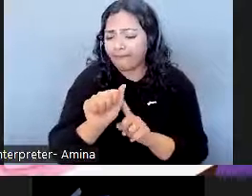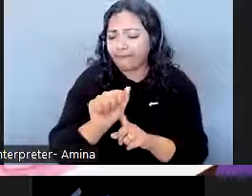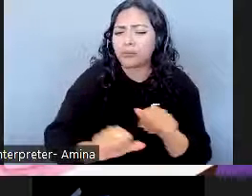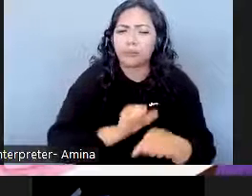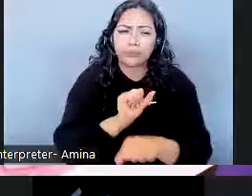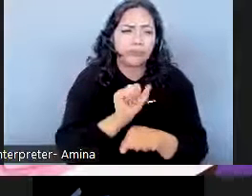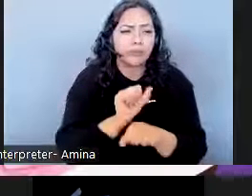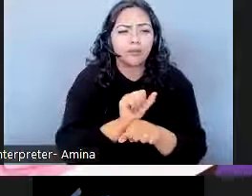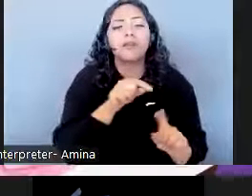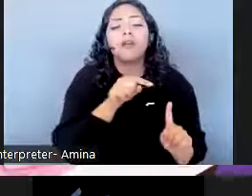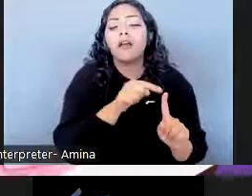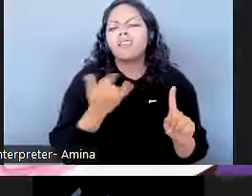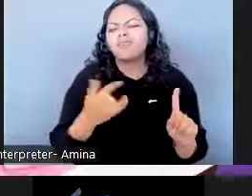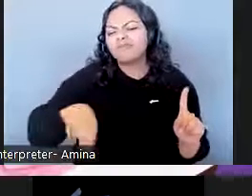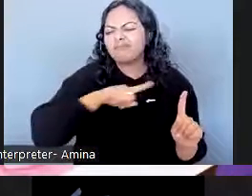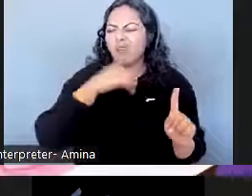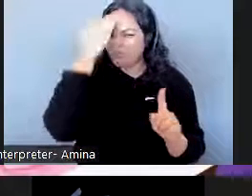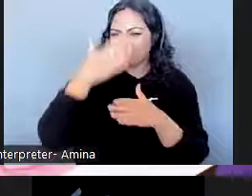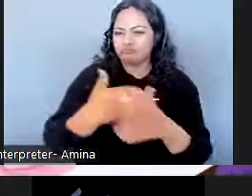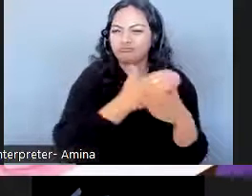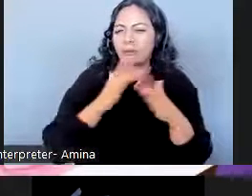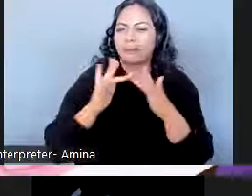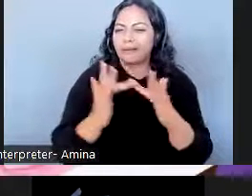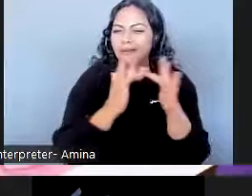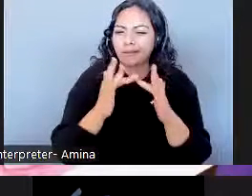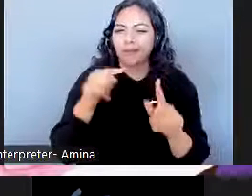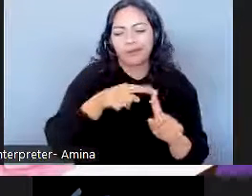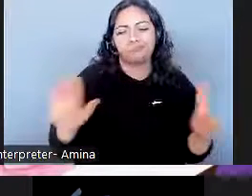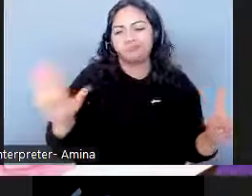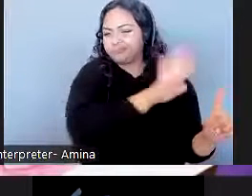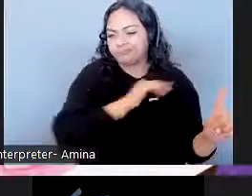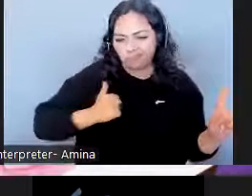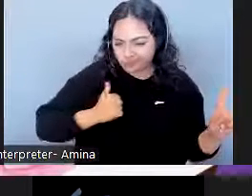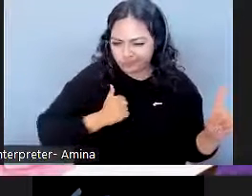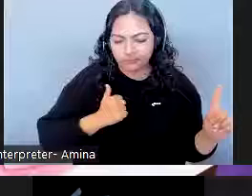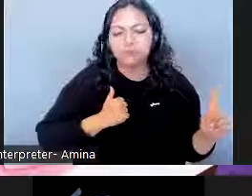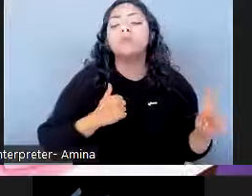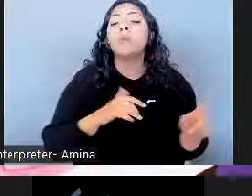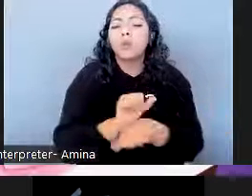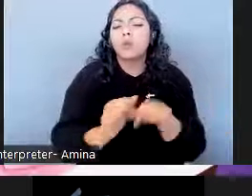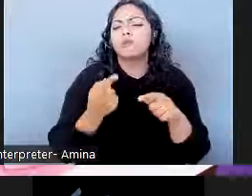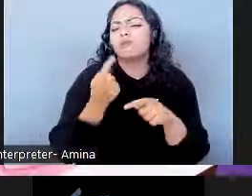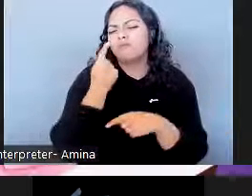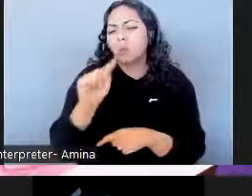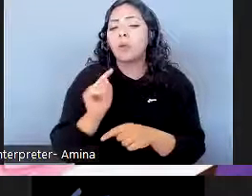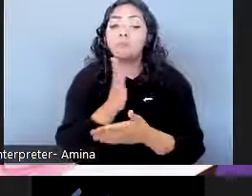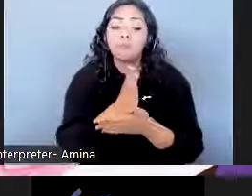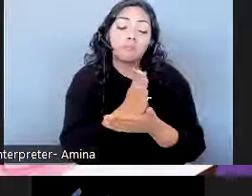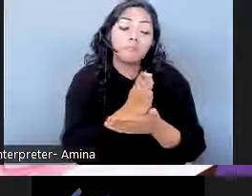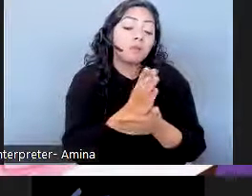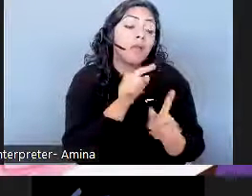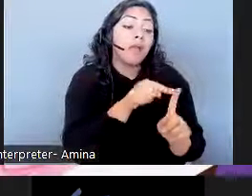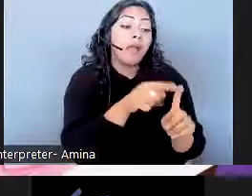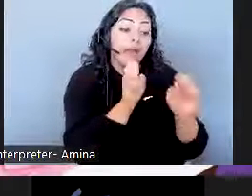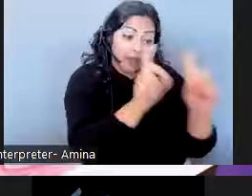are a knowledge sharing network that is pan-Canadian in scope, and we work for both education, awareness, and